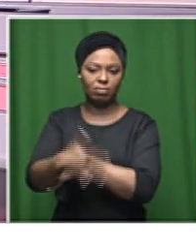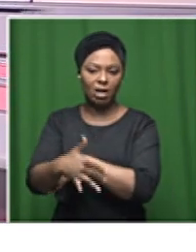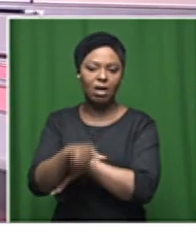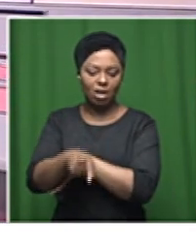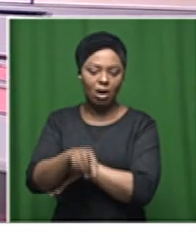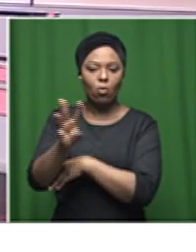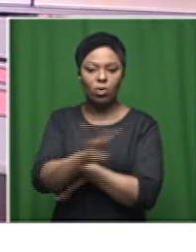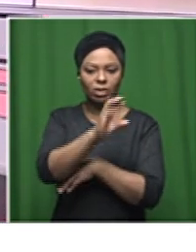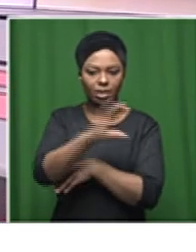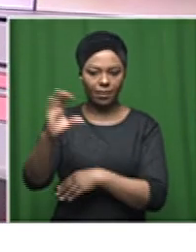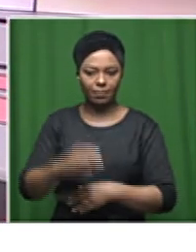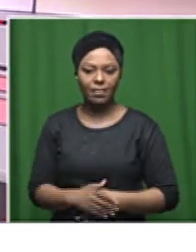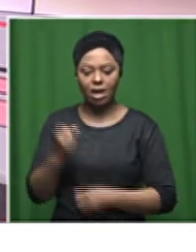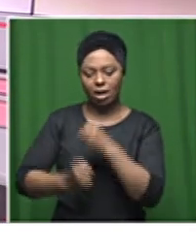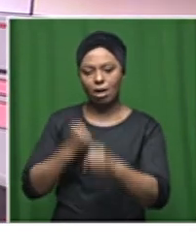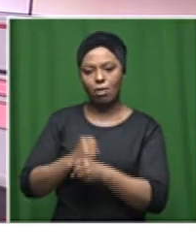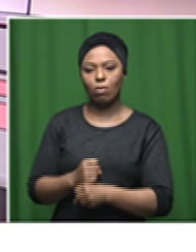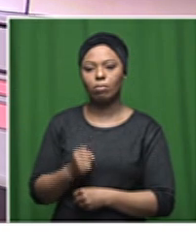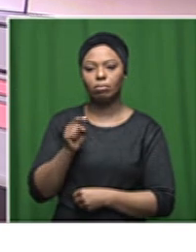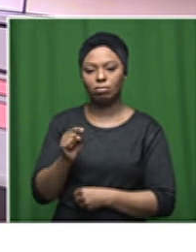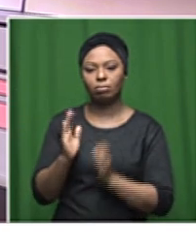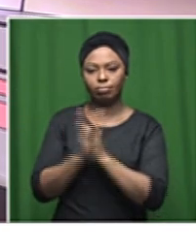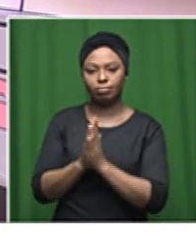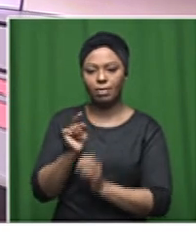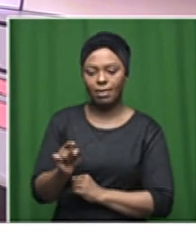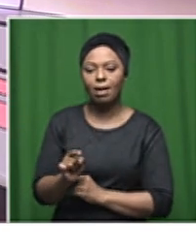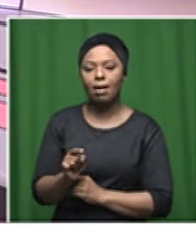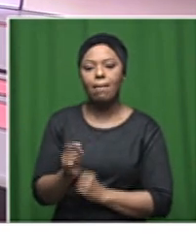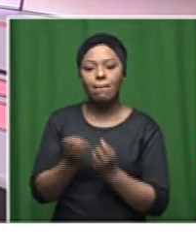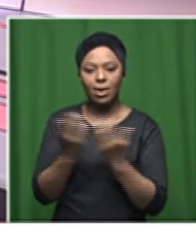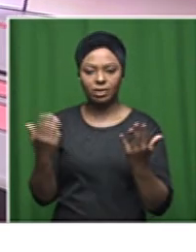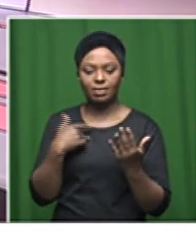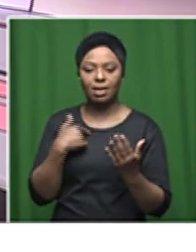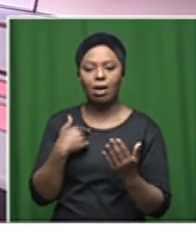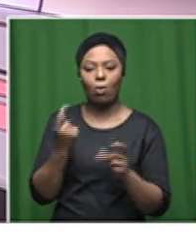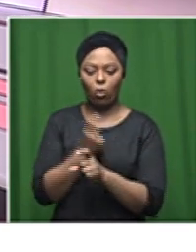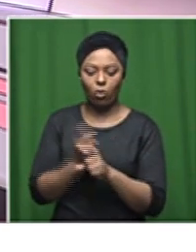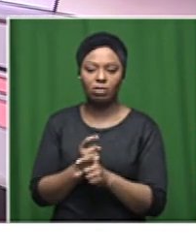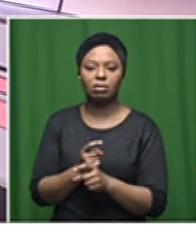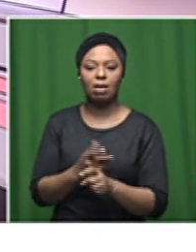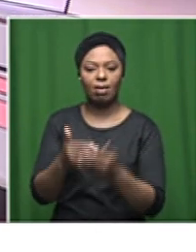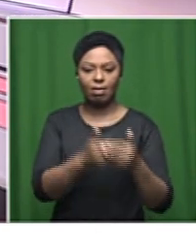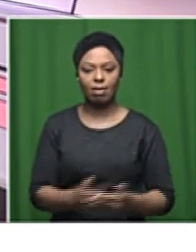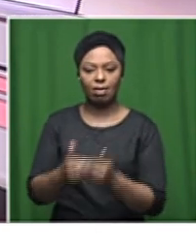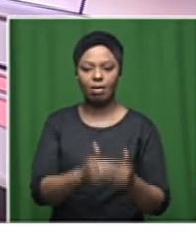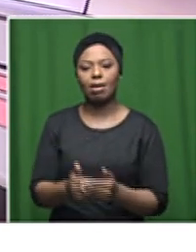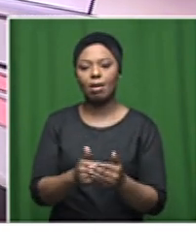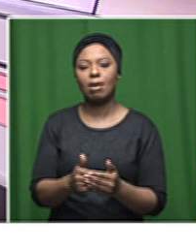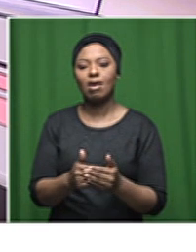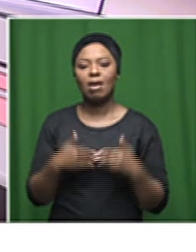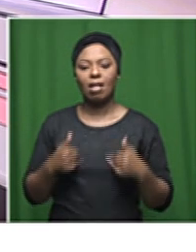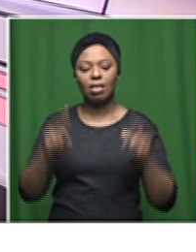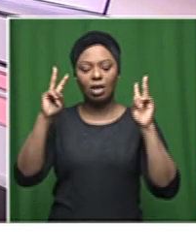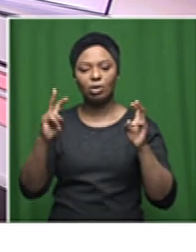a decade. And while doing welfare work amongst these refugees, I noticed